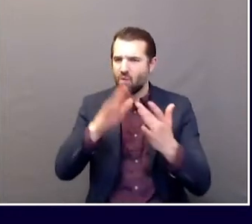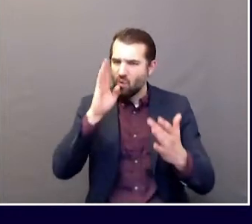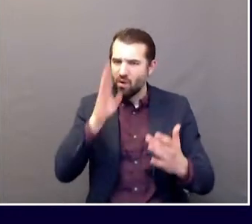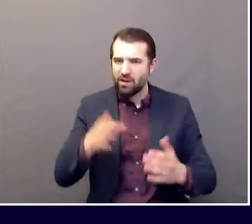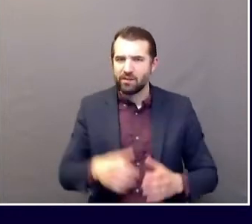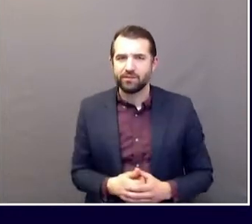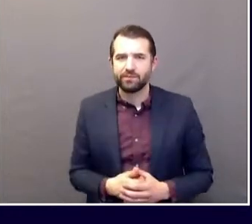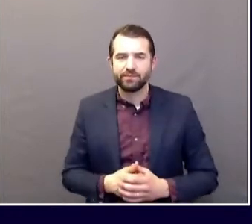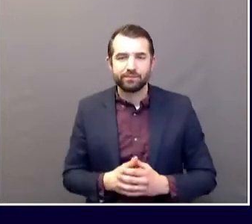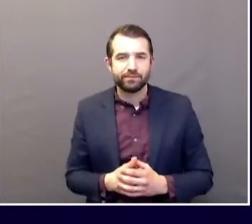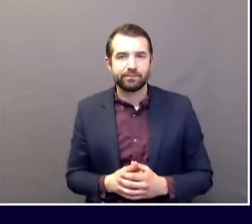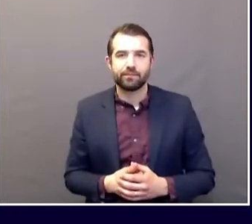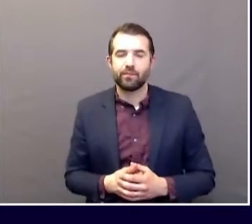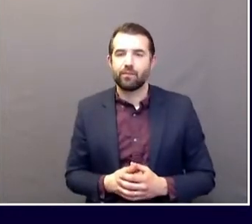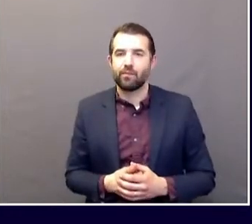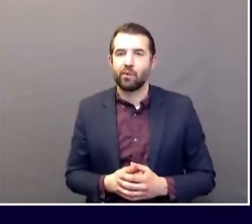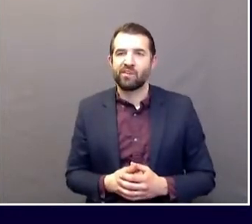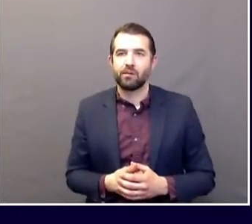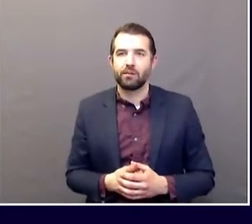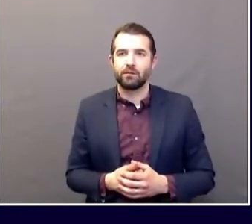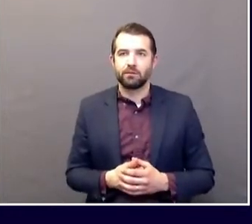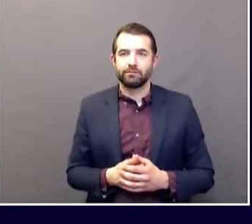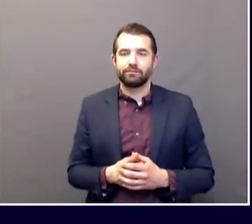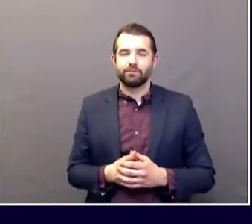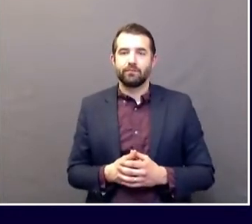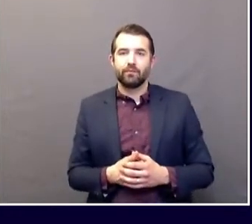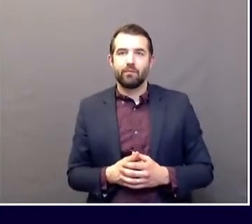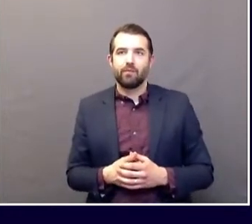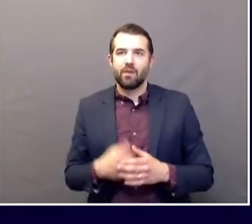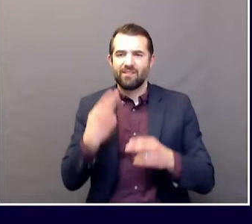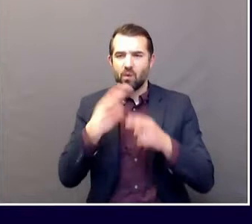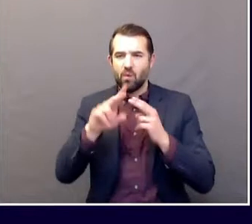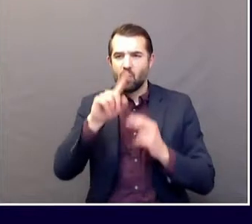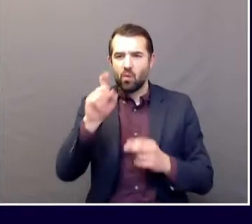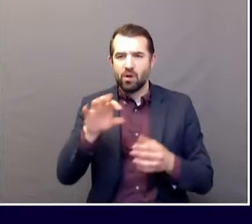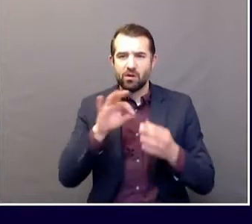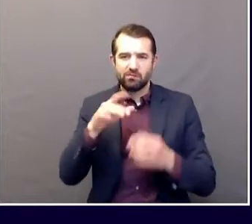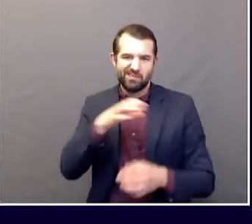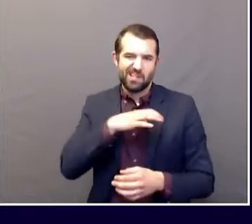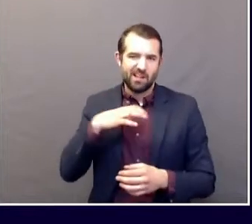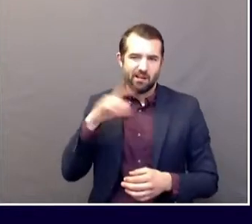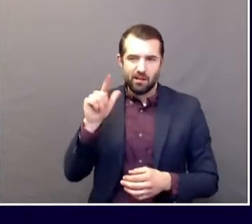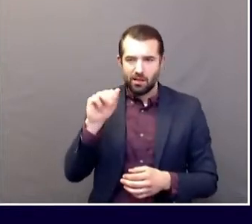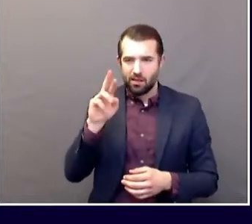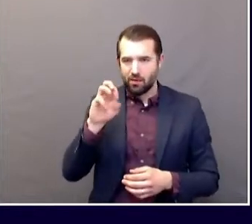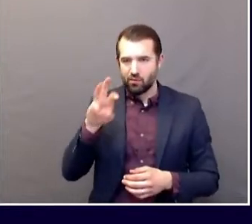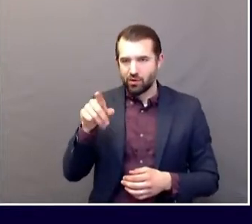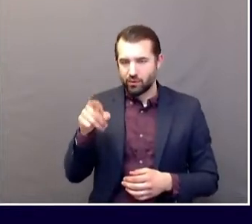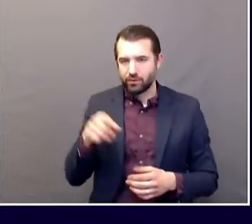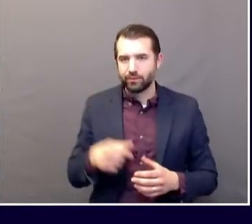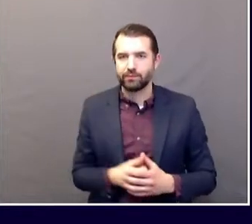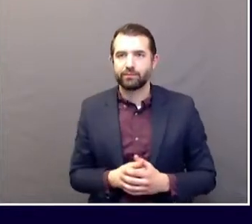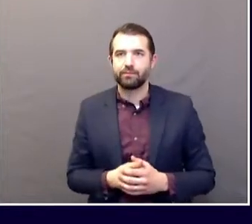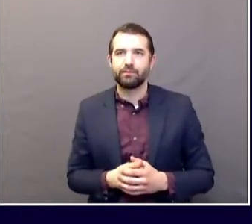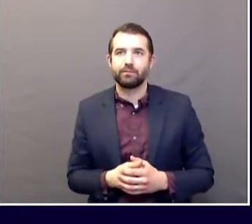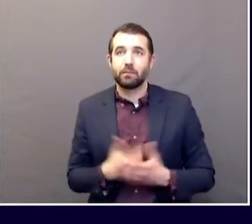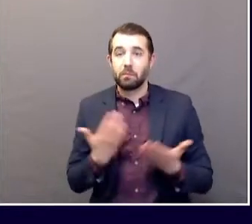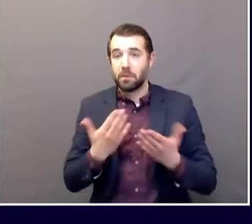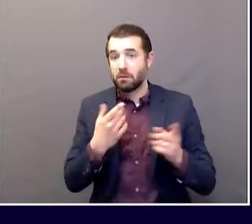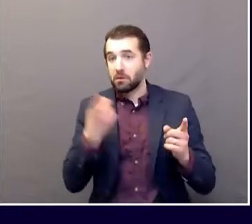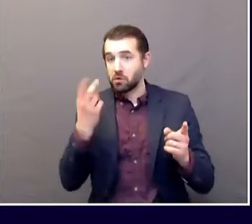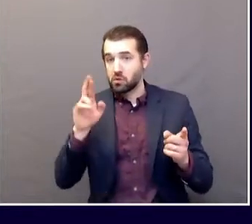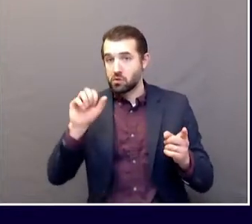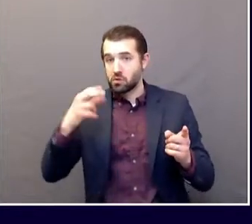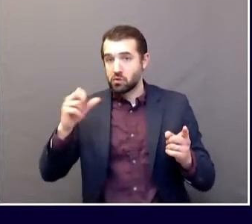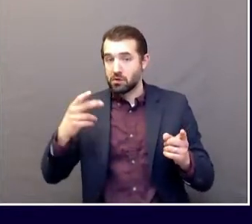Great. And just a quick question, I believe, for Commissioner Lambrou, or maybe you know the answer to this, Dr. Shah. How many